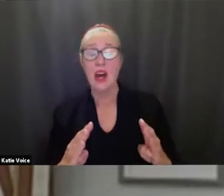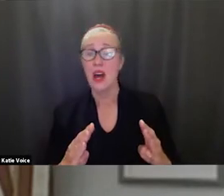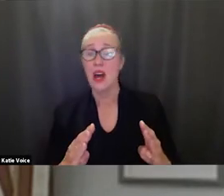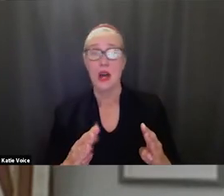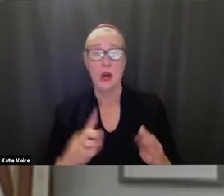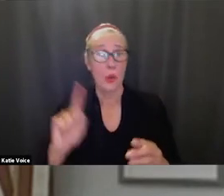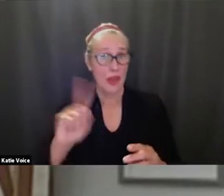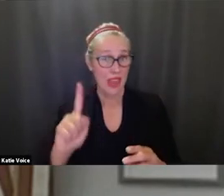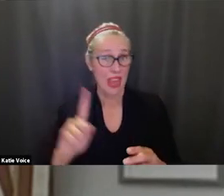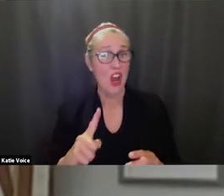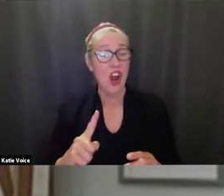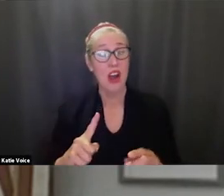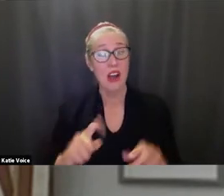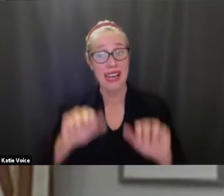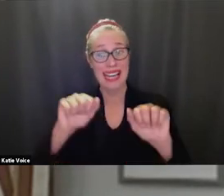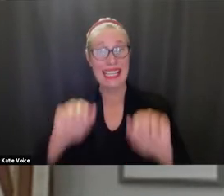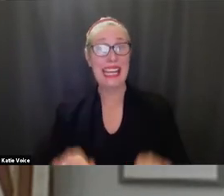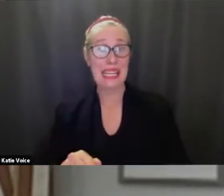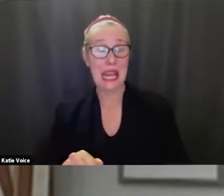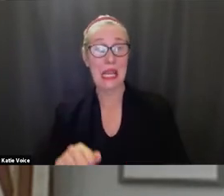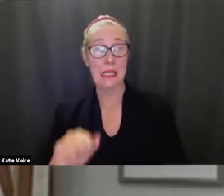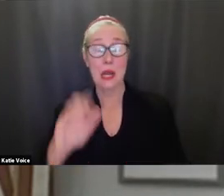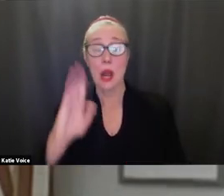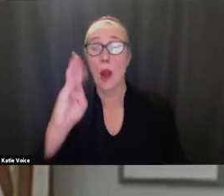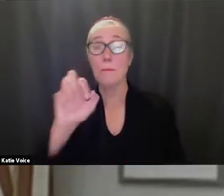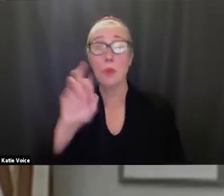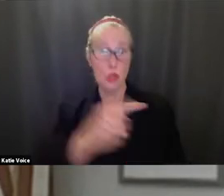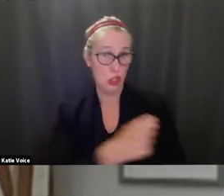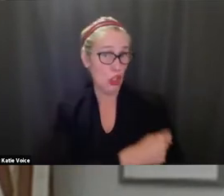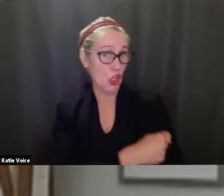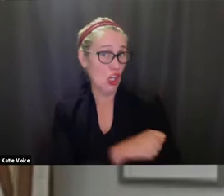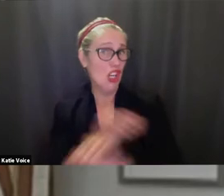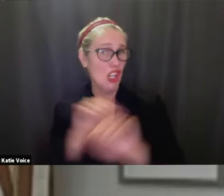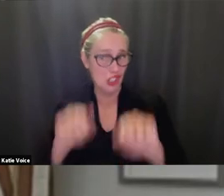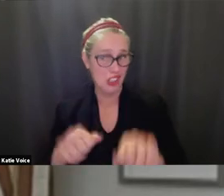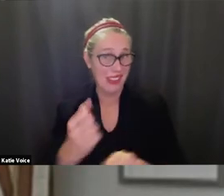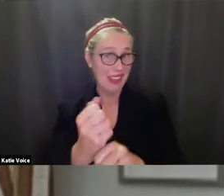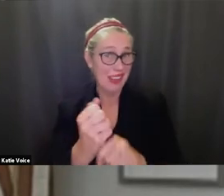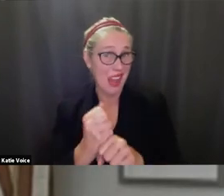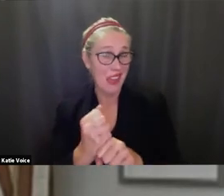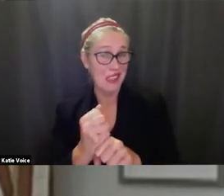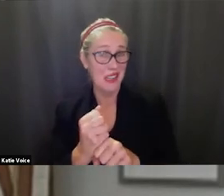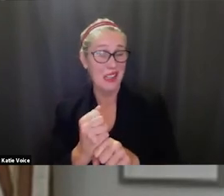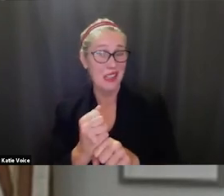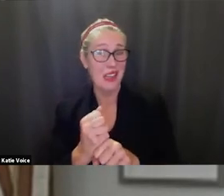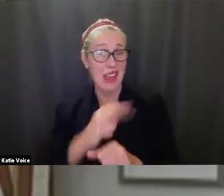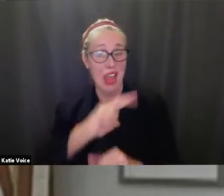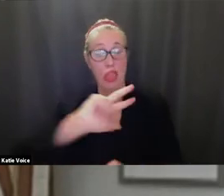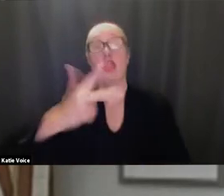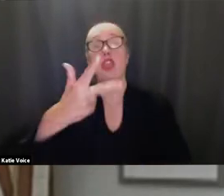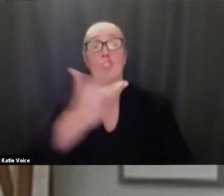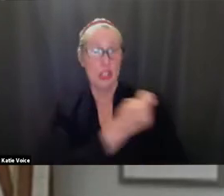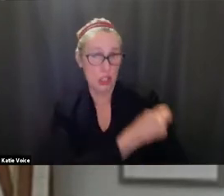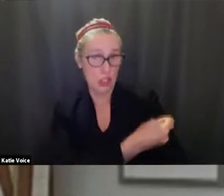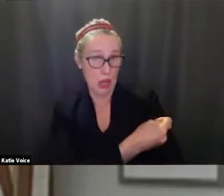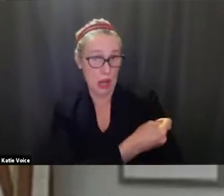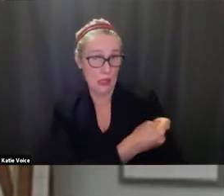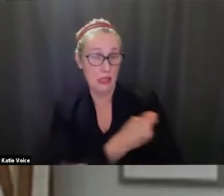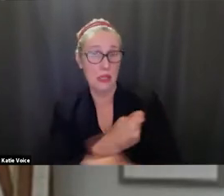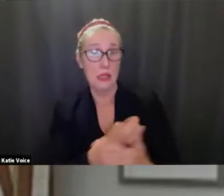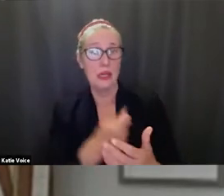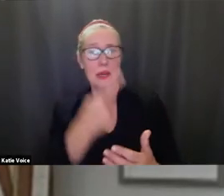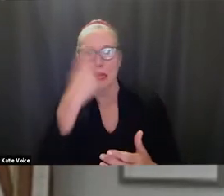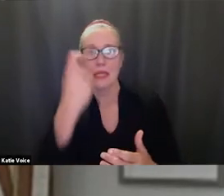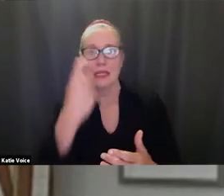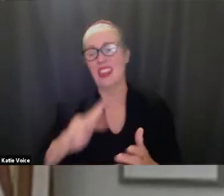they are eligible for a booster should they choose to have it because they've you know got their second shot to uh six months